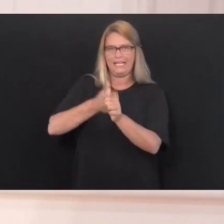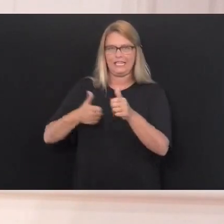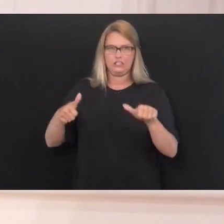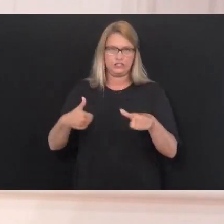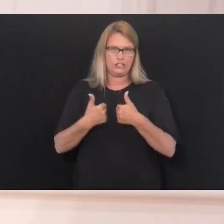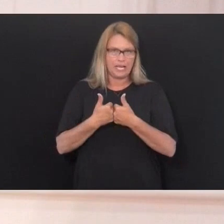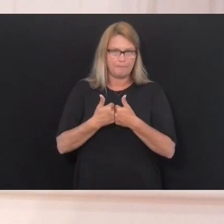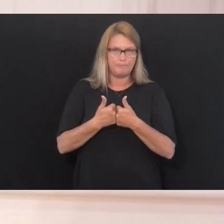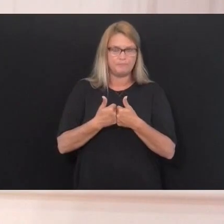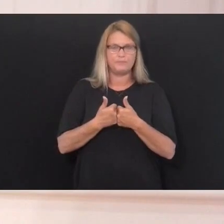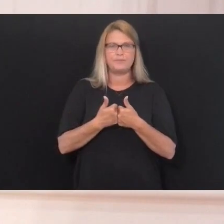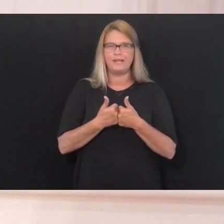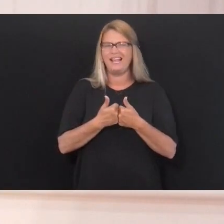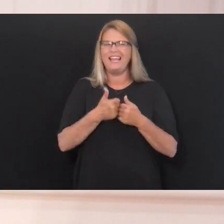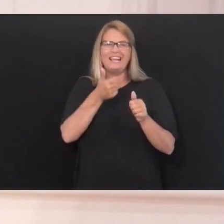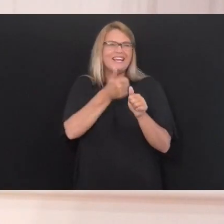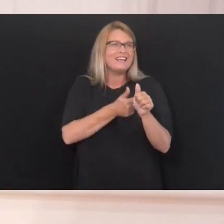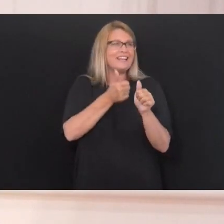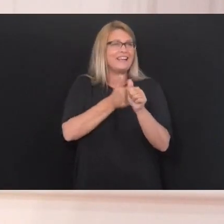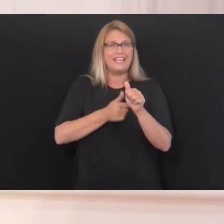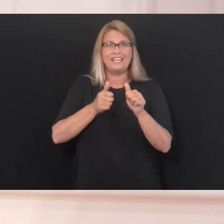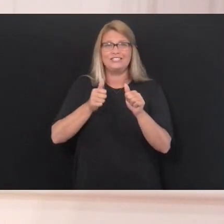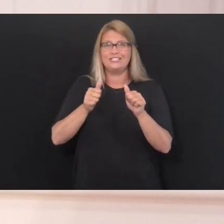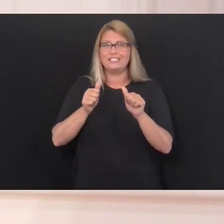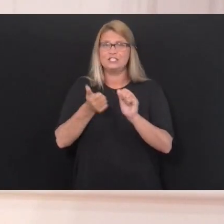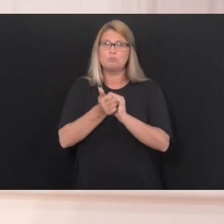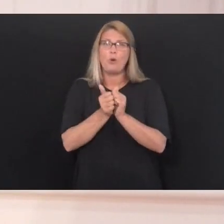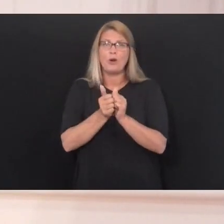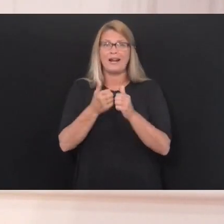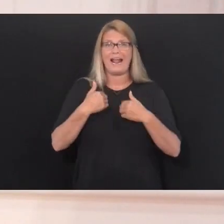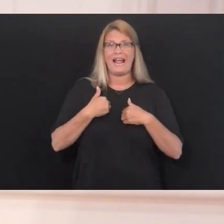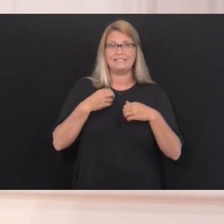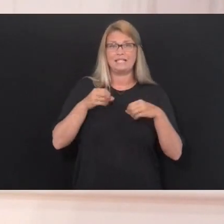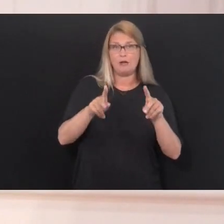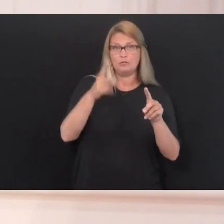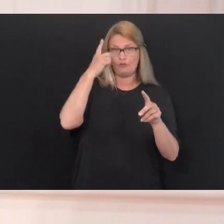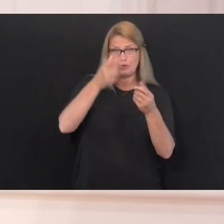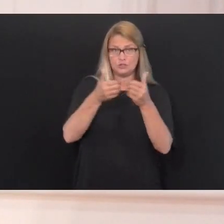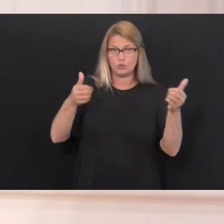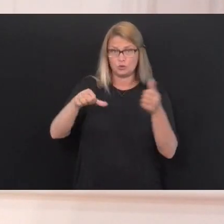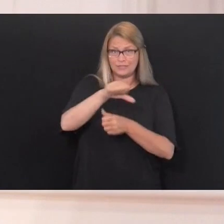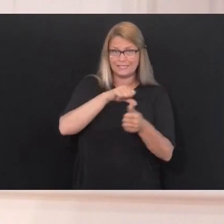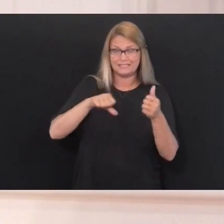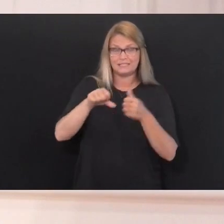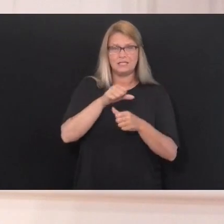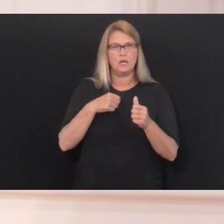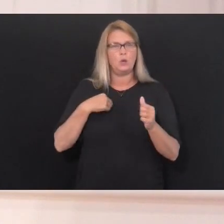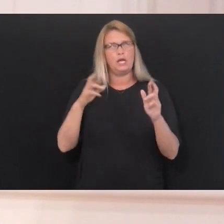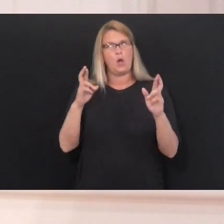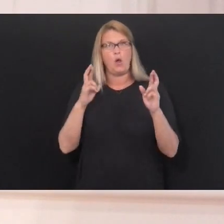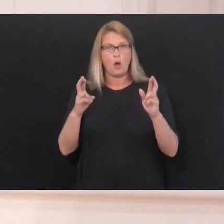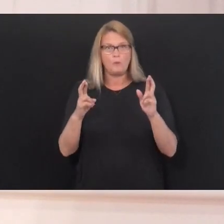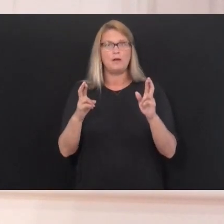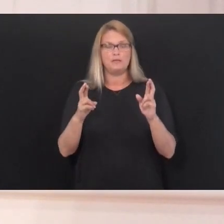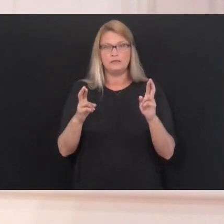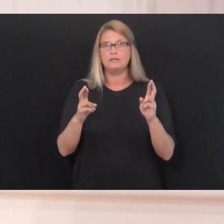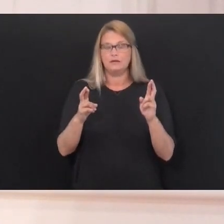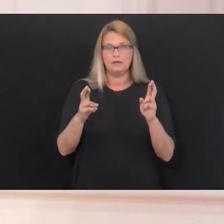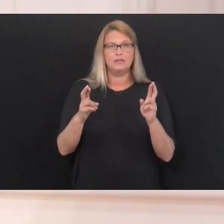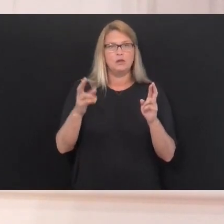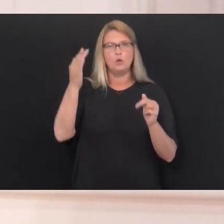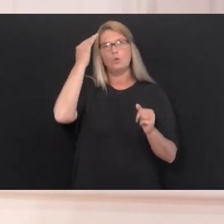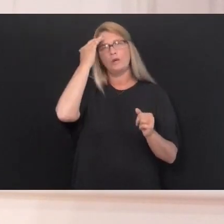our practice activities to August 17th. That will coincide, as the